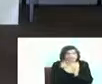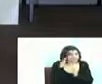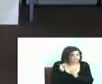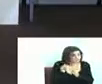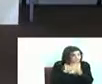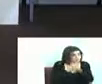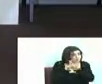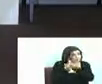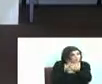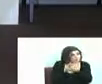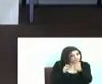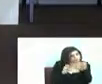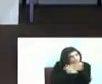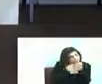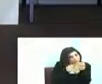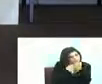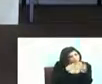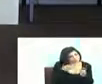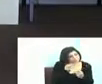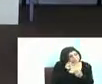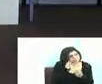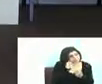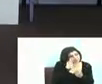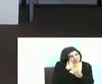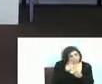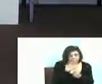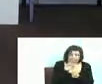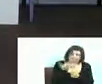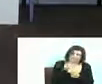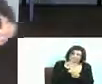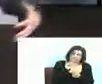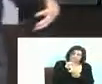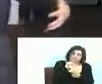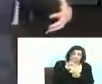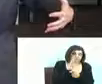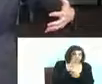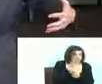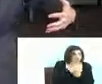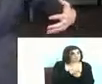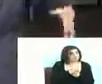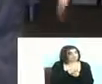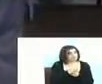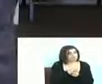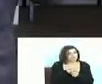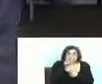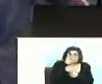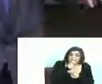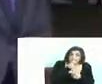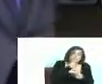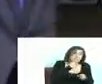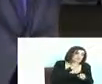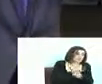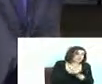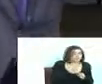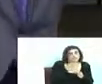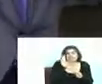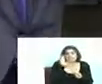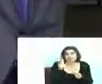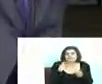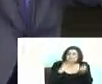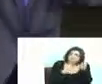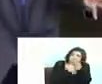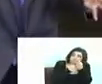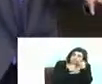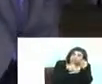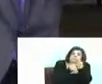beside him. God speaks to Jacob. God promises, I will be with you. Wherever you go,